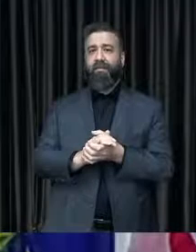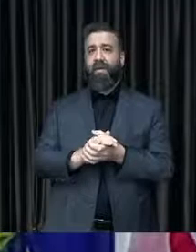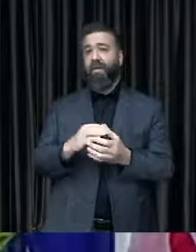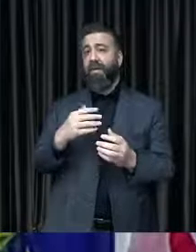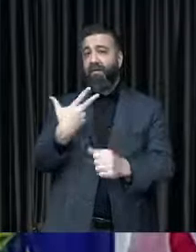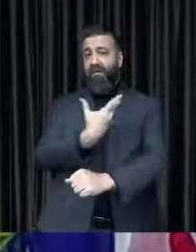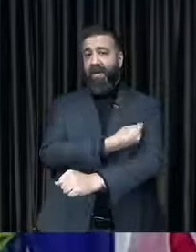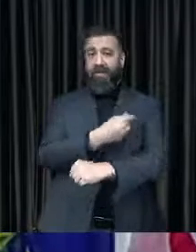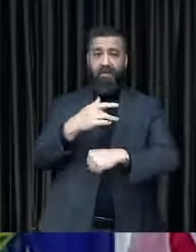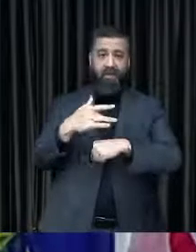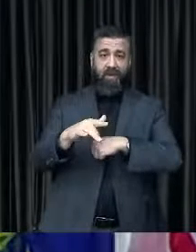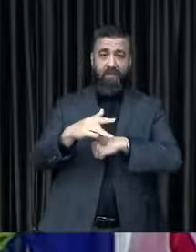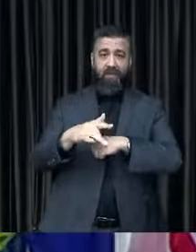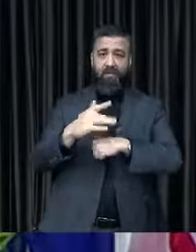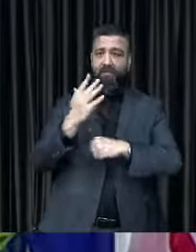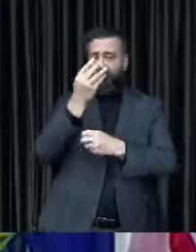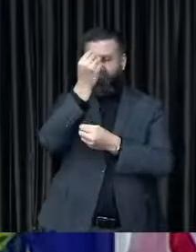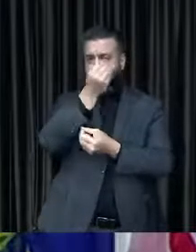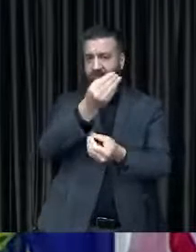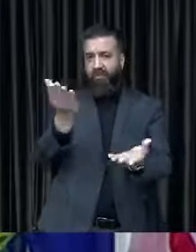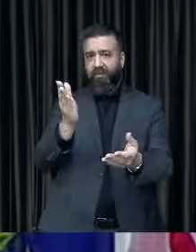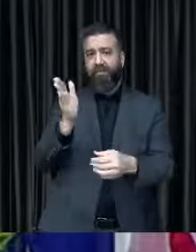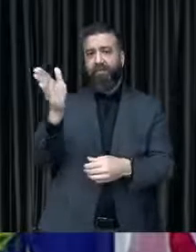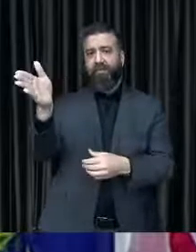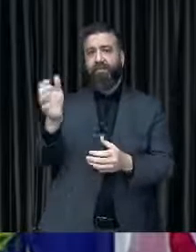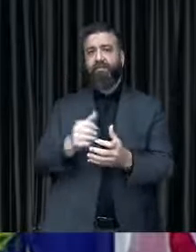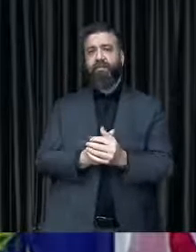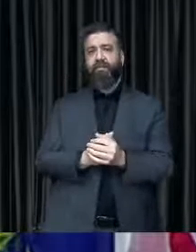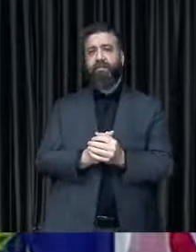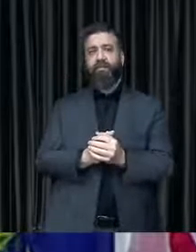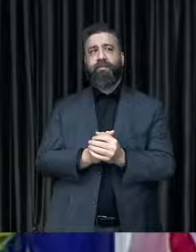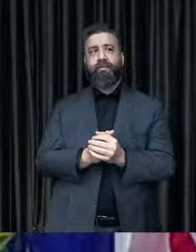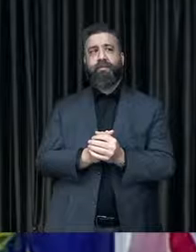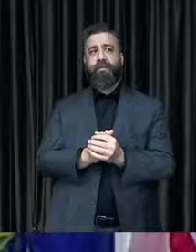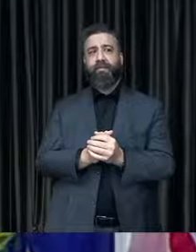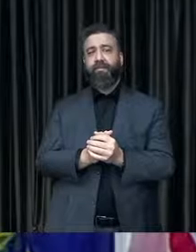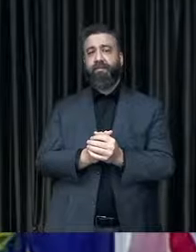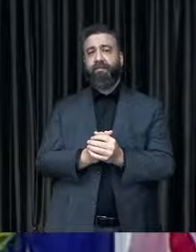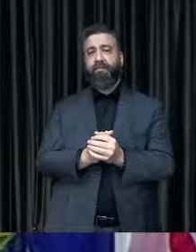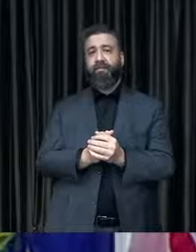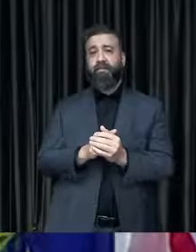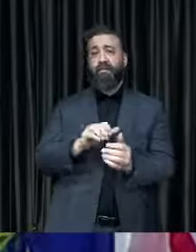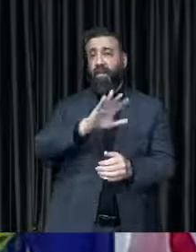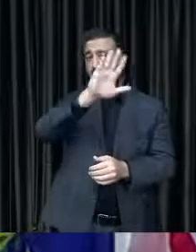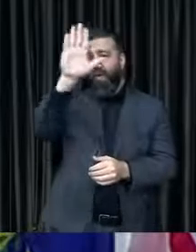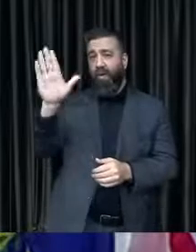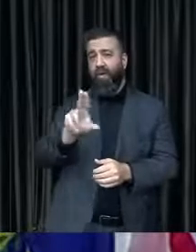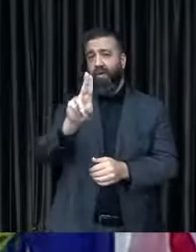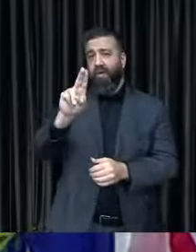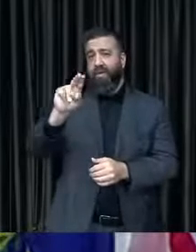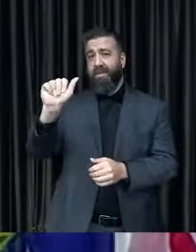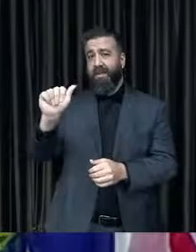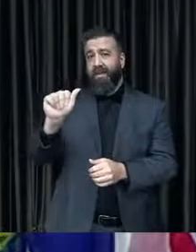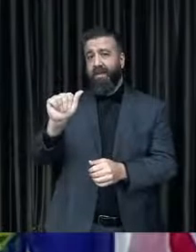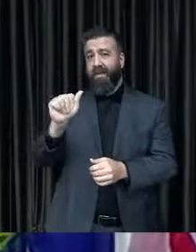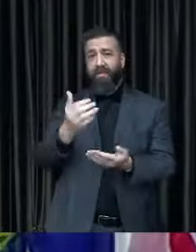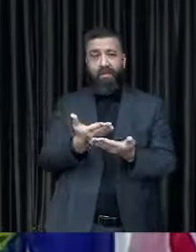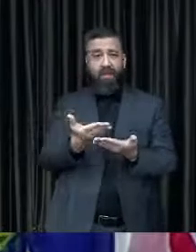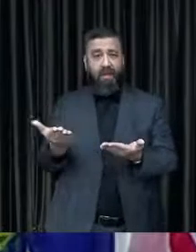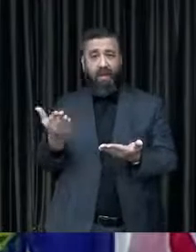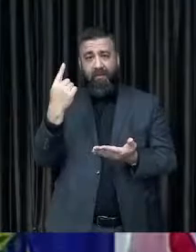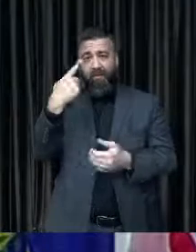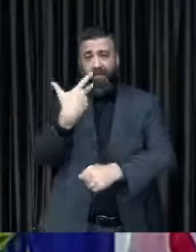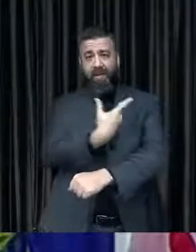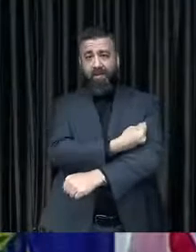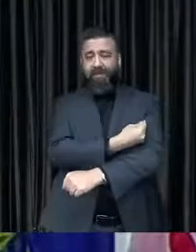those who are eligible know. Across the country, the vaccine supply has not been as robust as we had hoped. We're moving